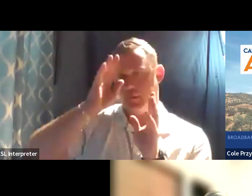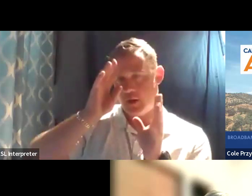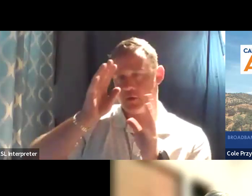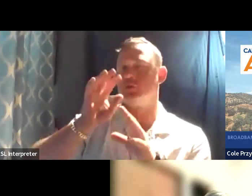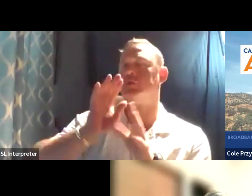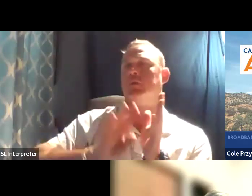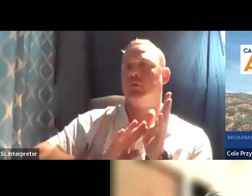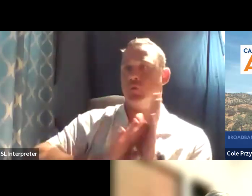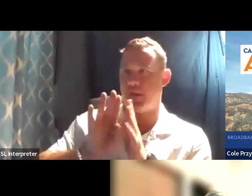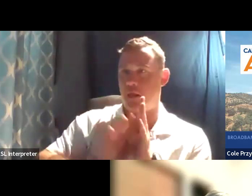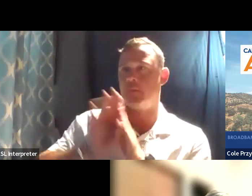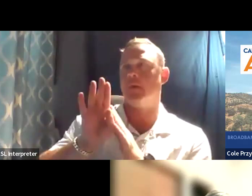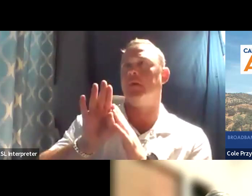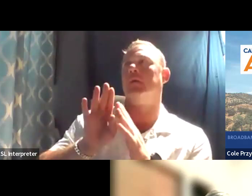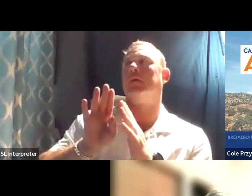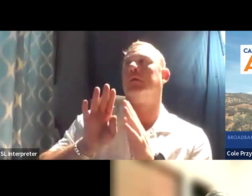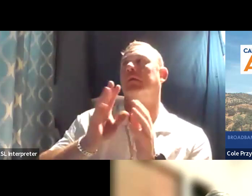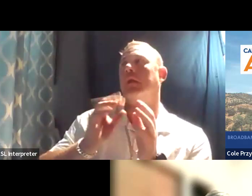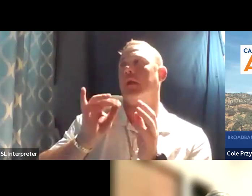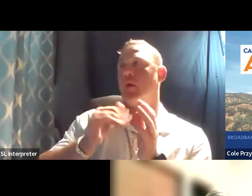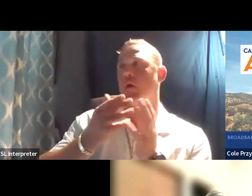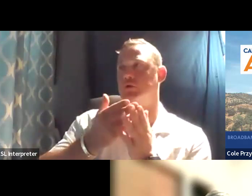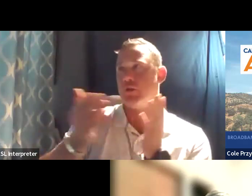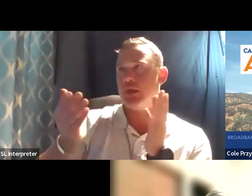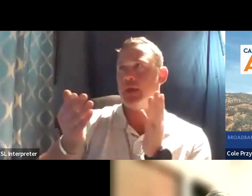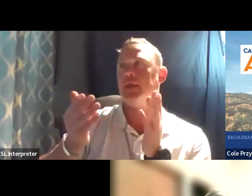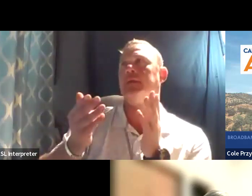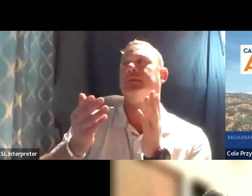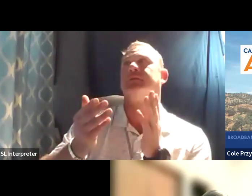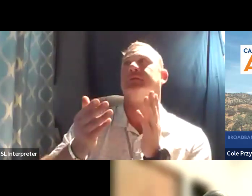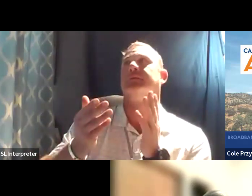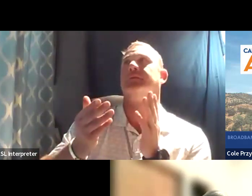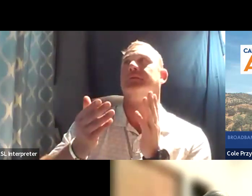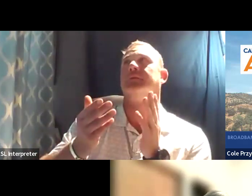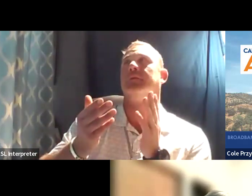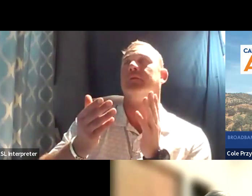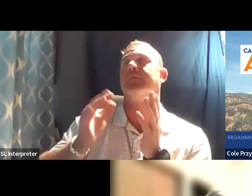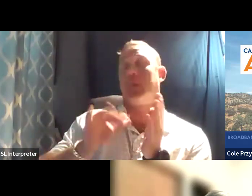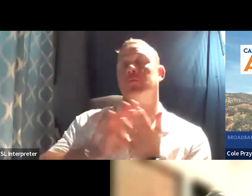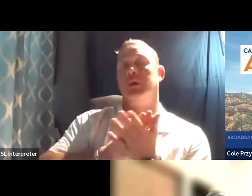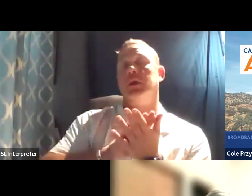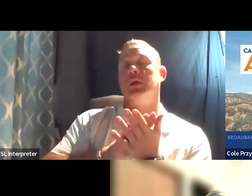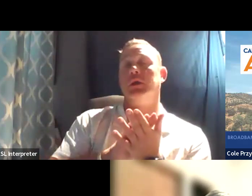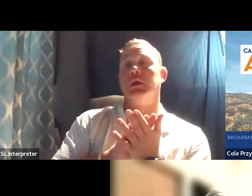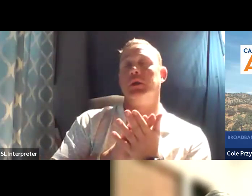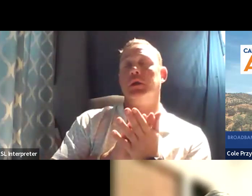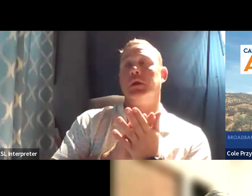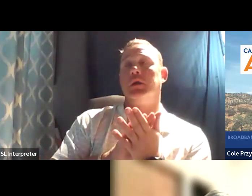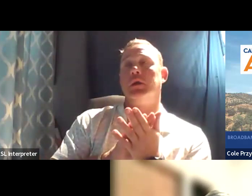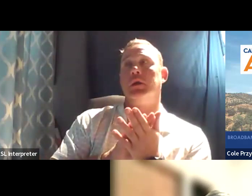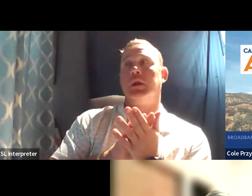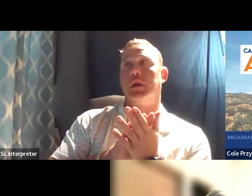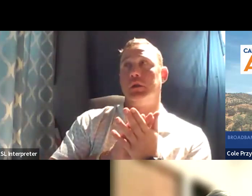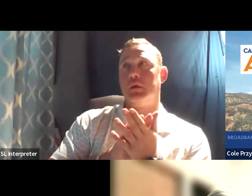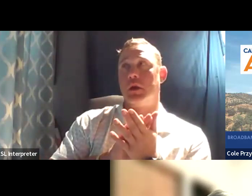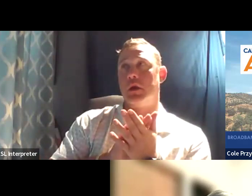workforce development, and I think that those are things that would be nicely you know,